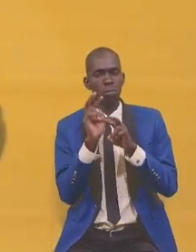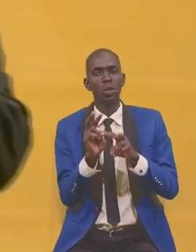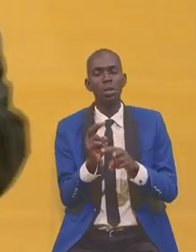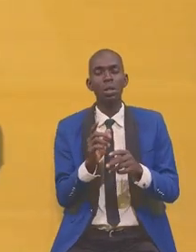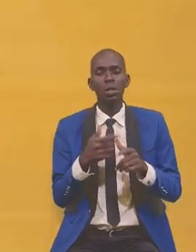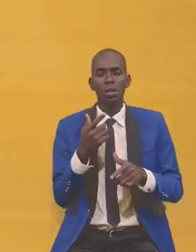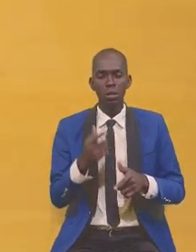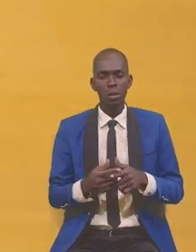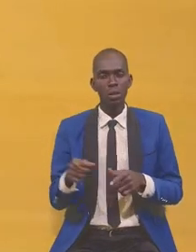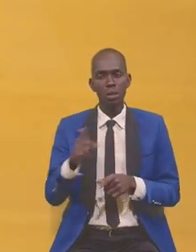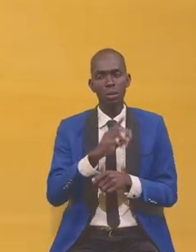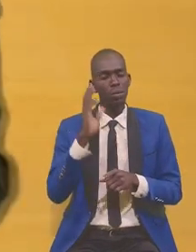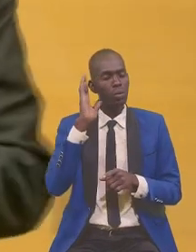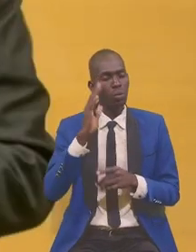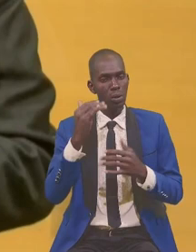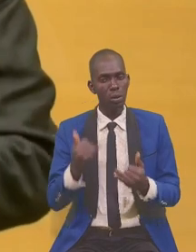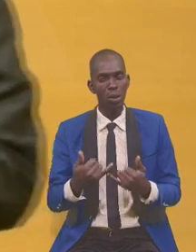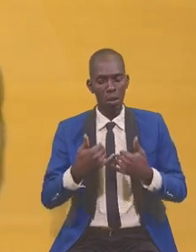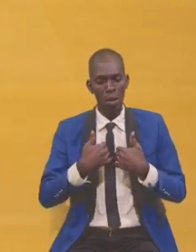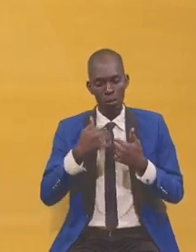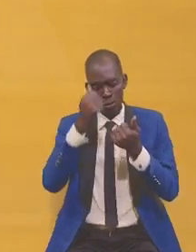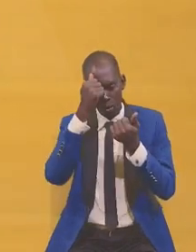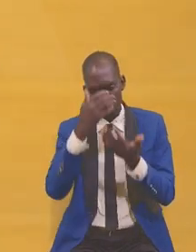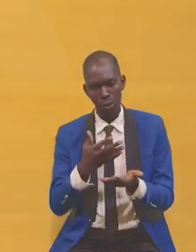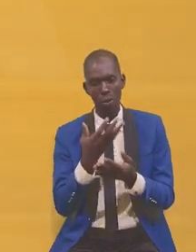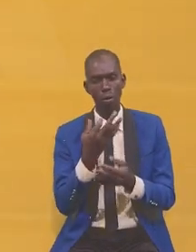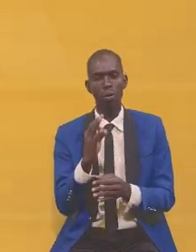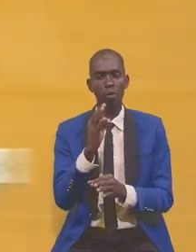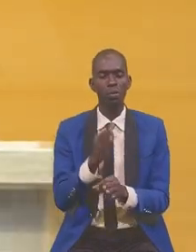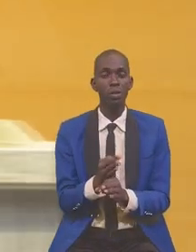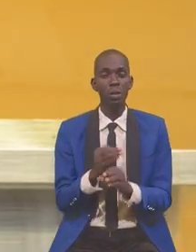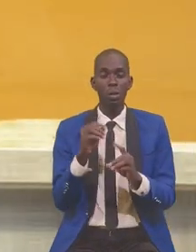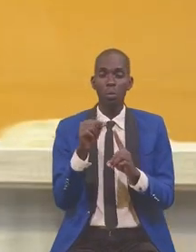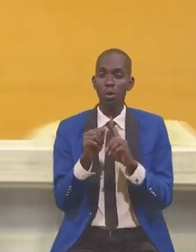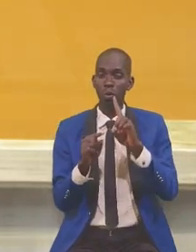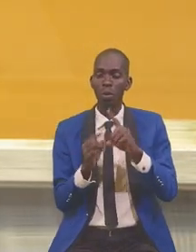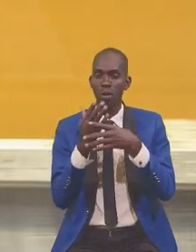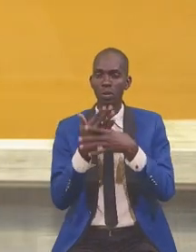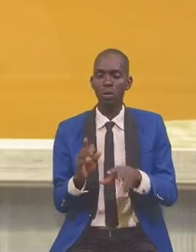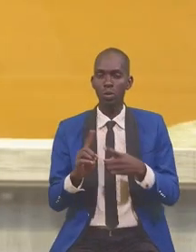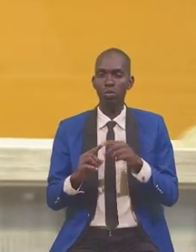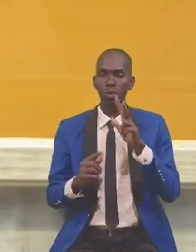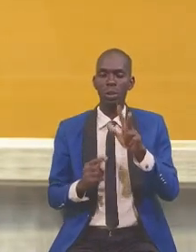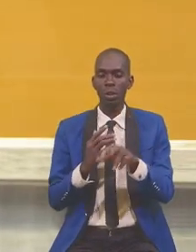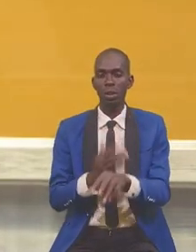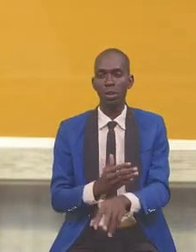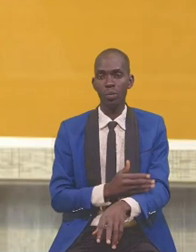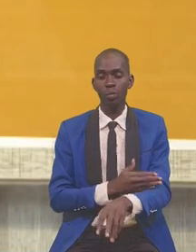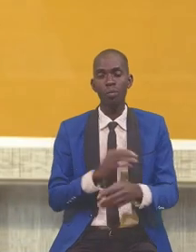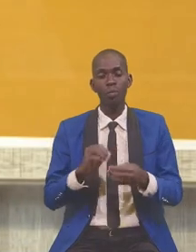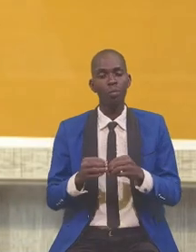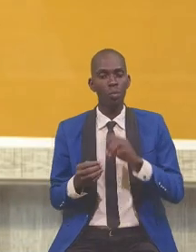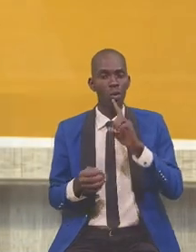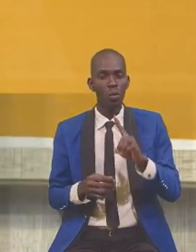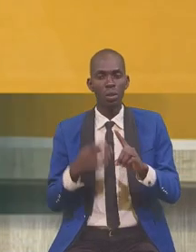the obedience of faith. We're looking at three things here. Number one is the worsening